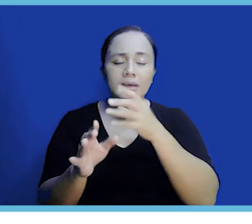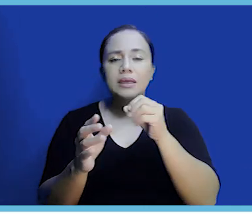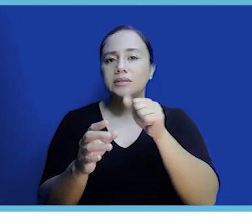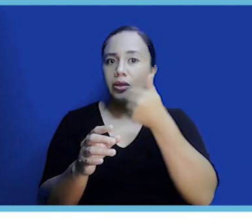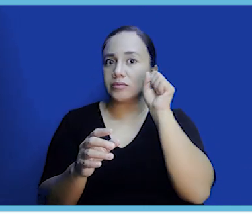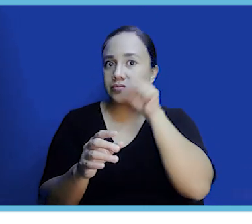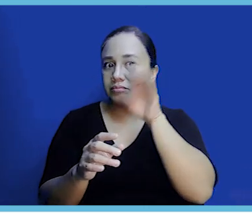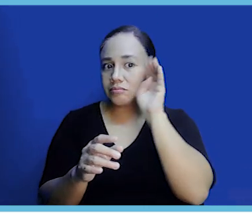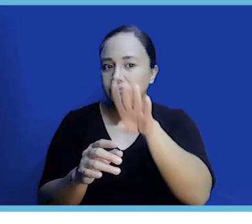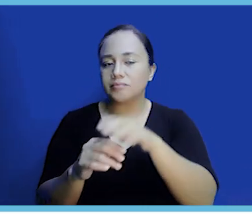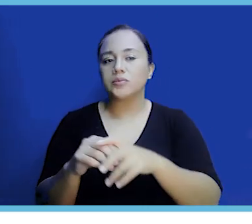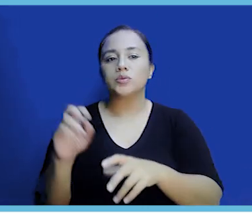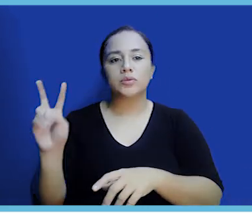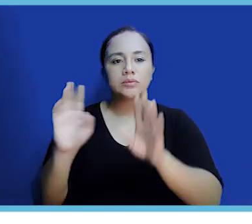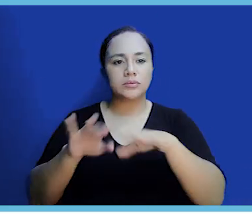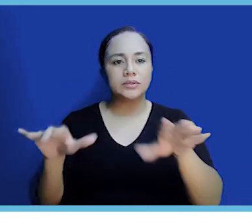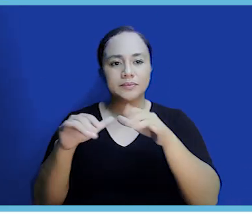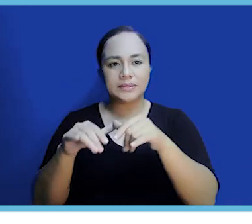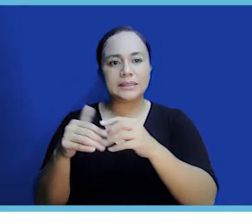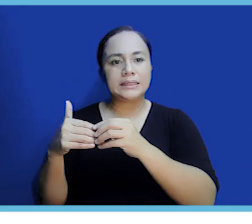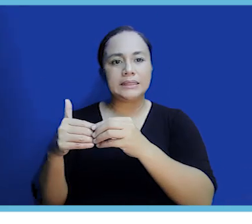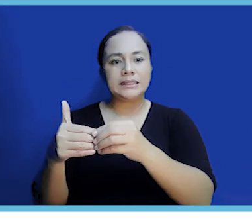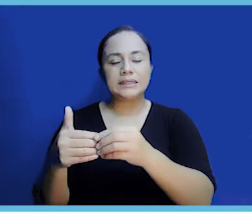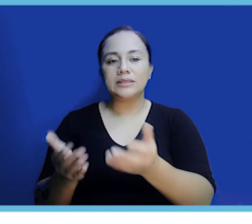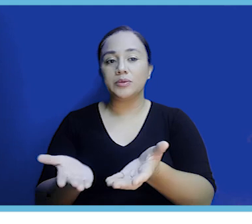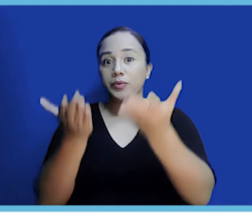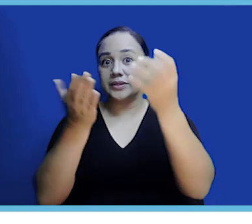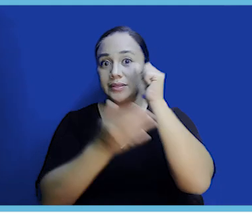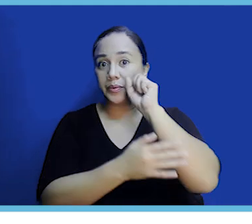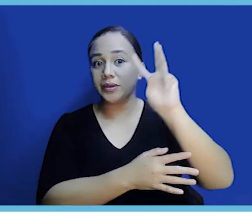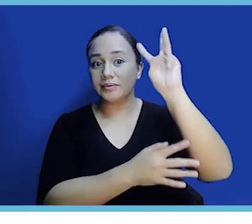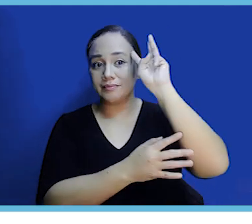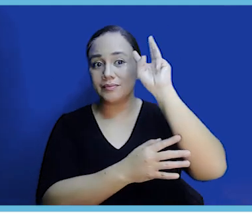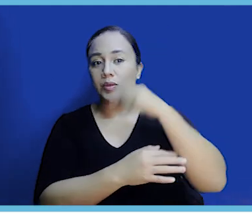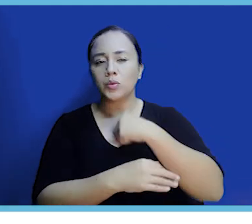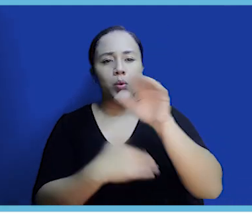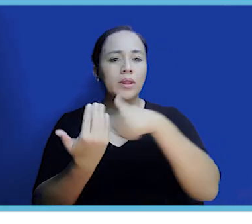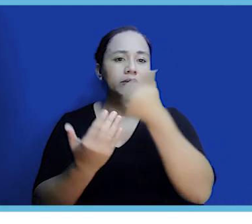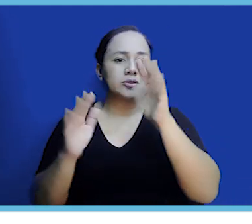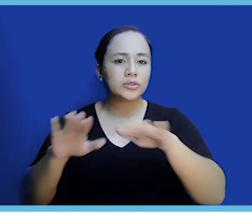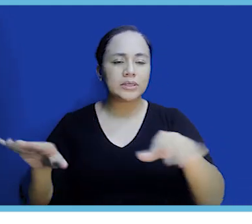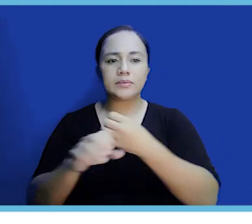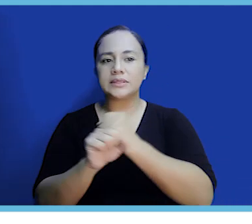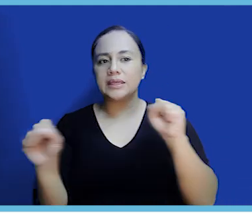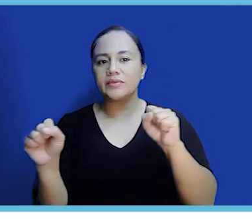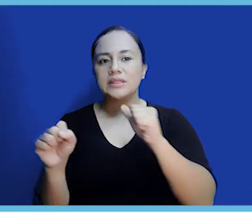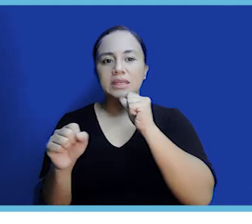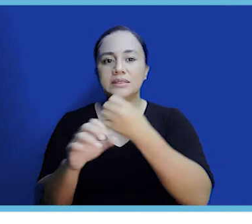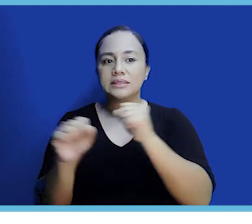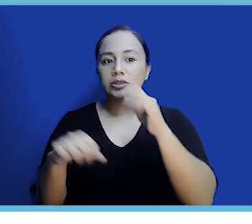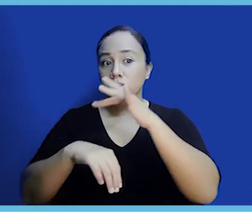other siblings. 2. Children with disabilities lead in raising awareness to other